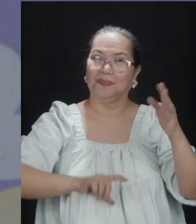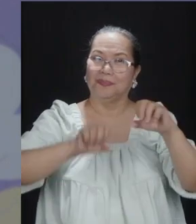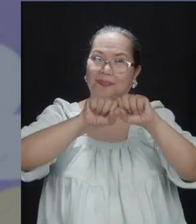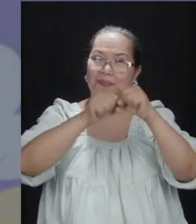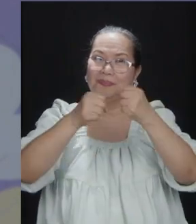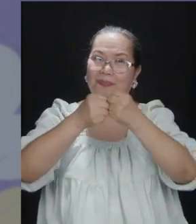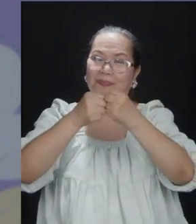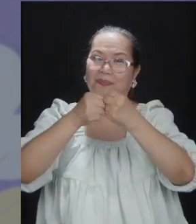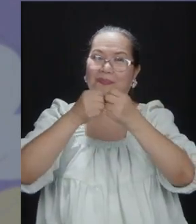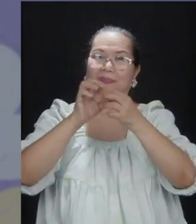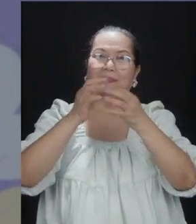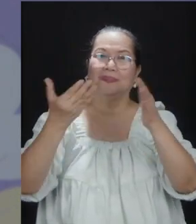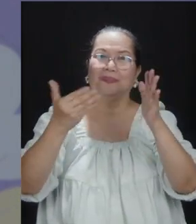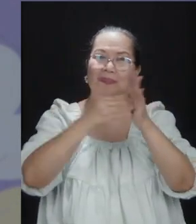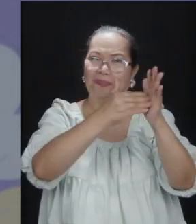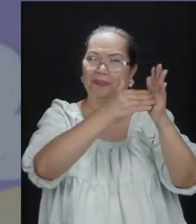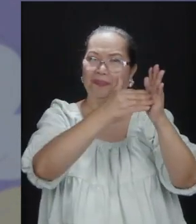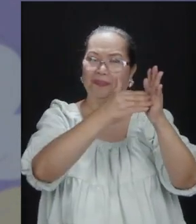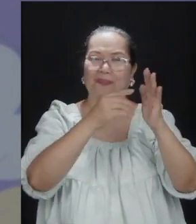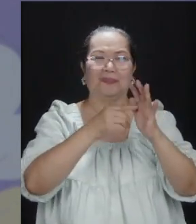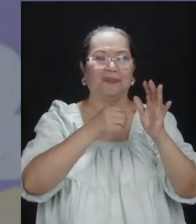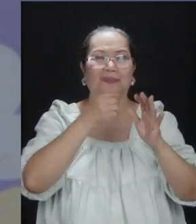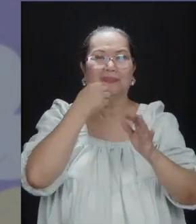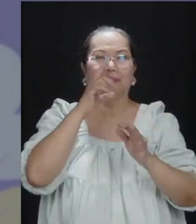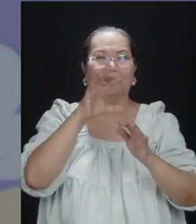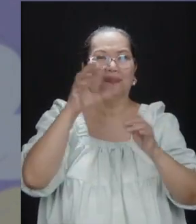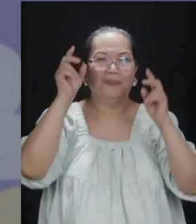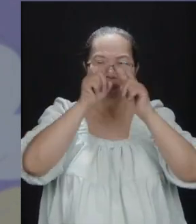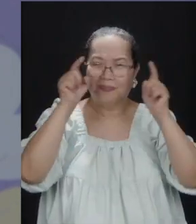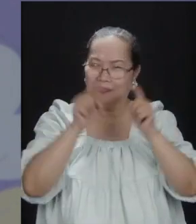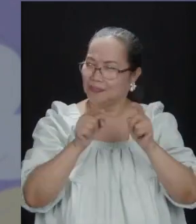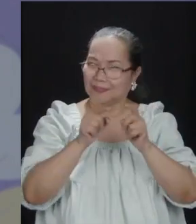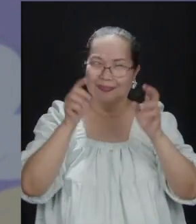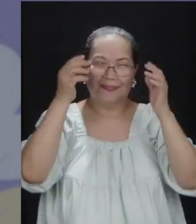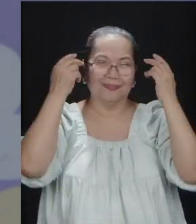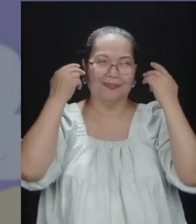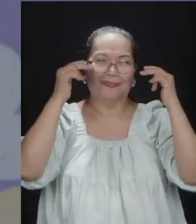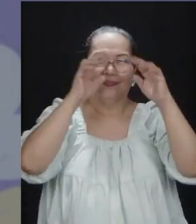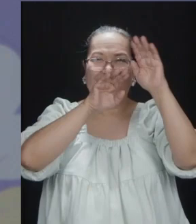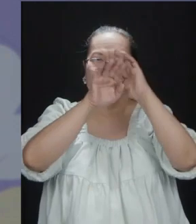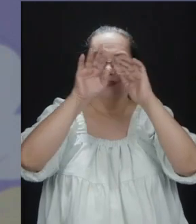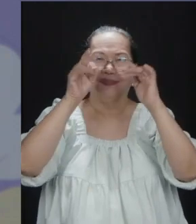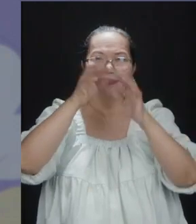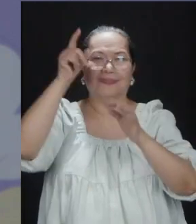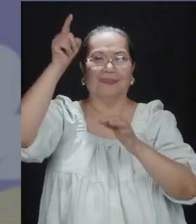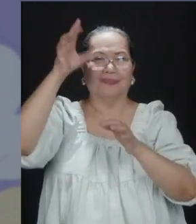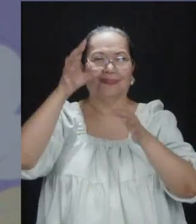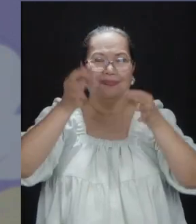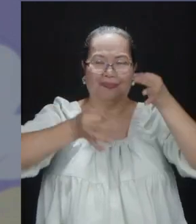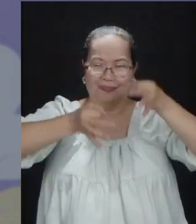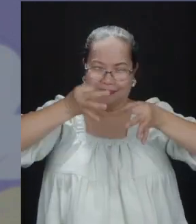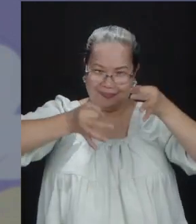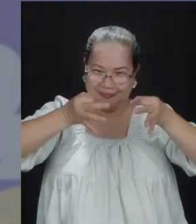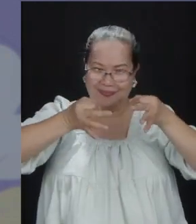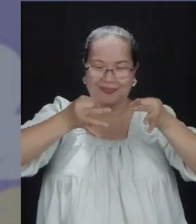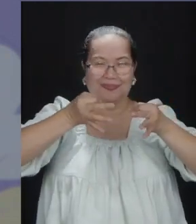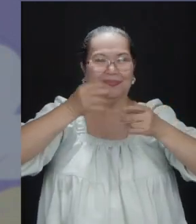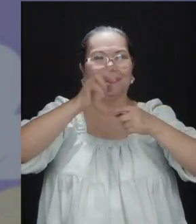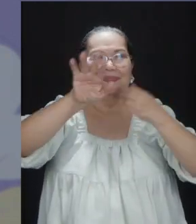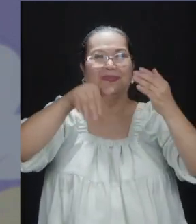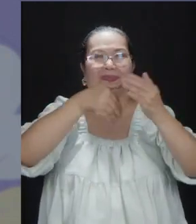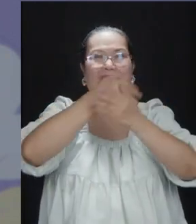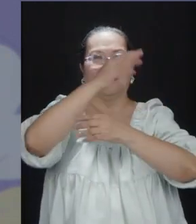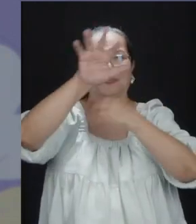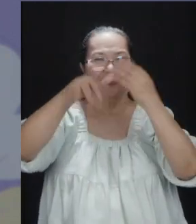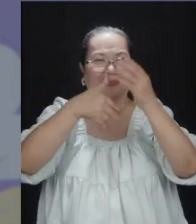to pieces. Against them he will thunder in heaven. The Lord will judge the ends of the earth. He